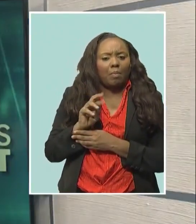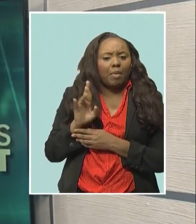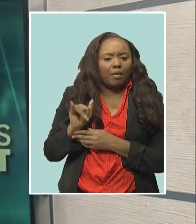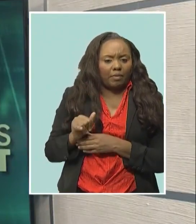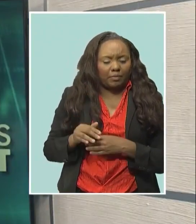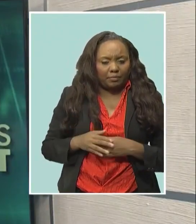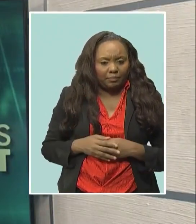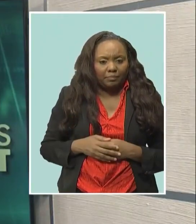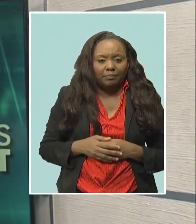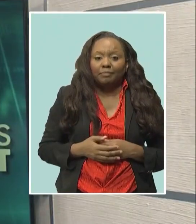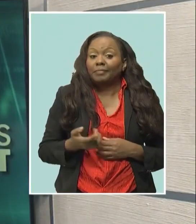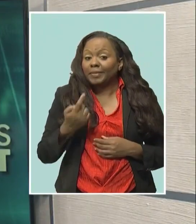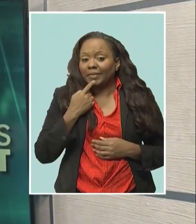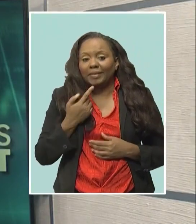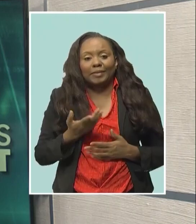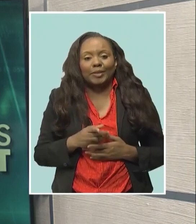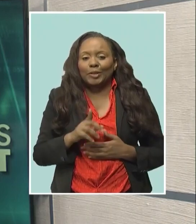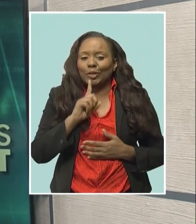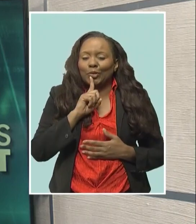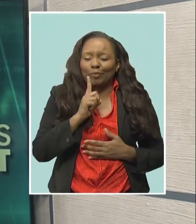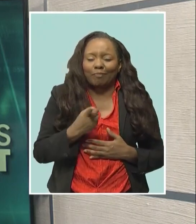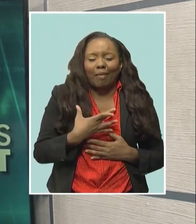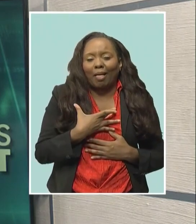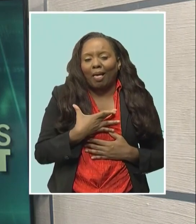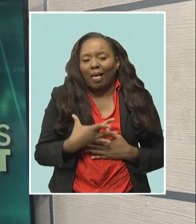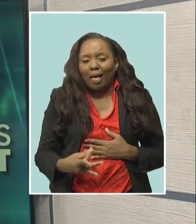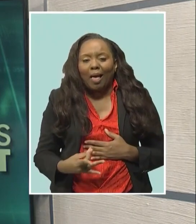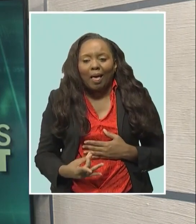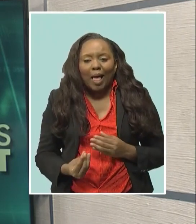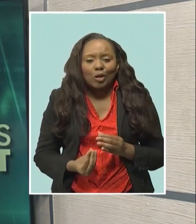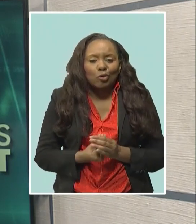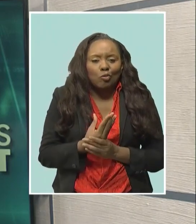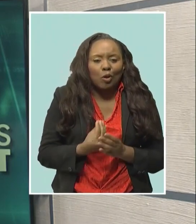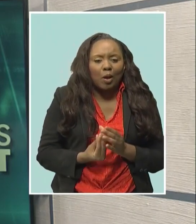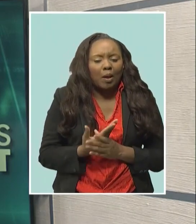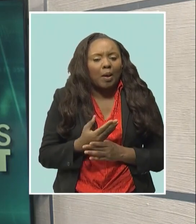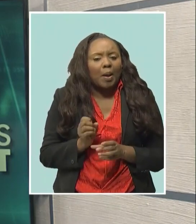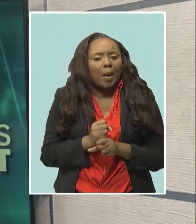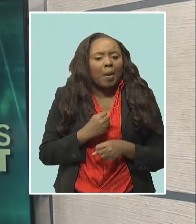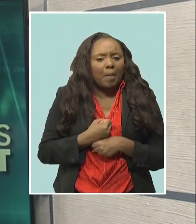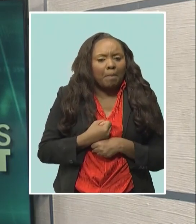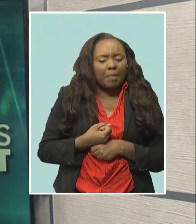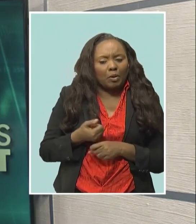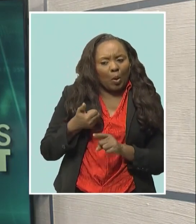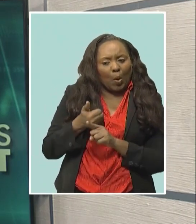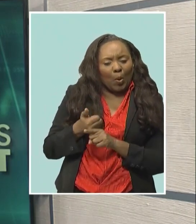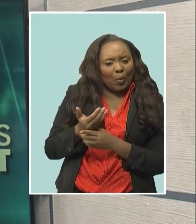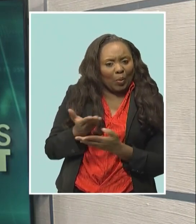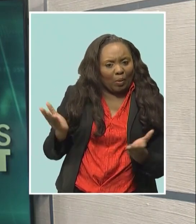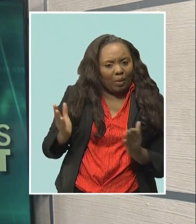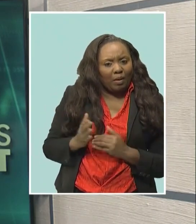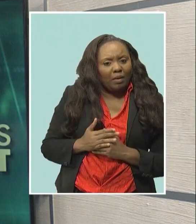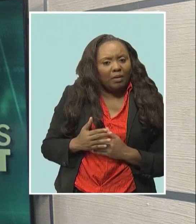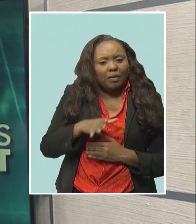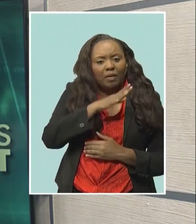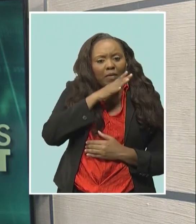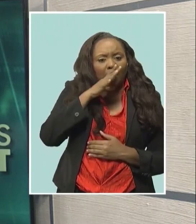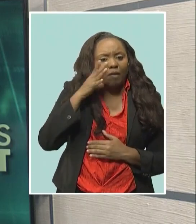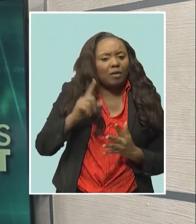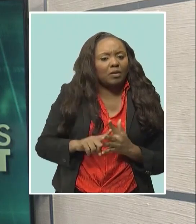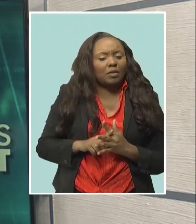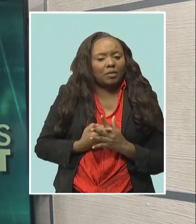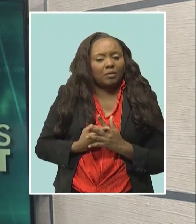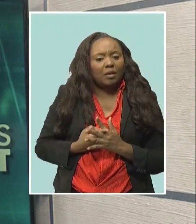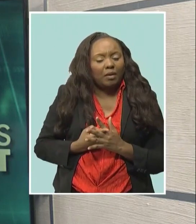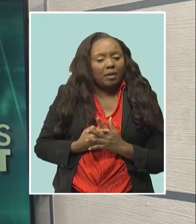Well, Miss Ford admits she has a green thumb and makes her own compost. She told the business report that the farm had its genesis